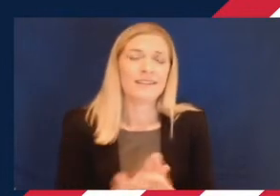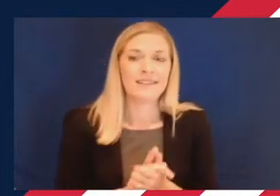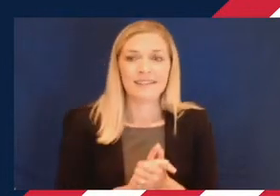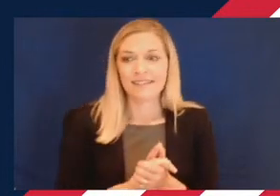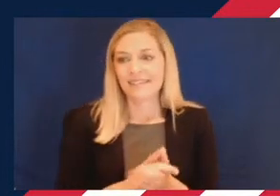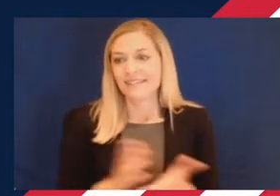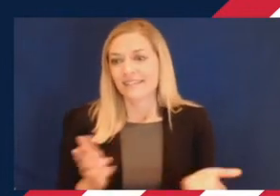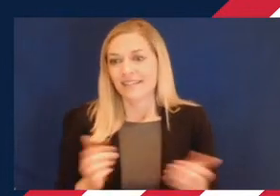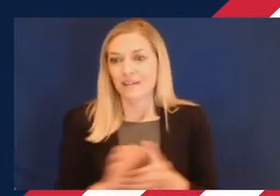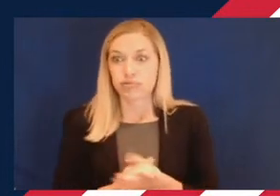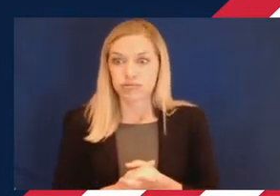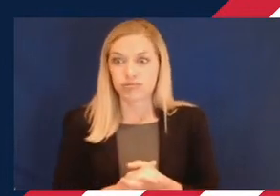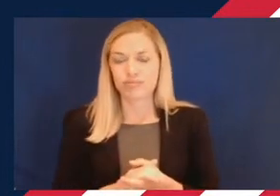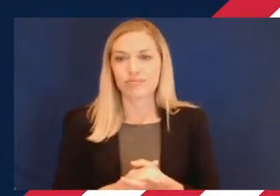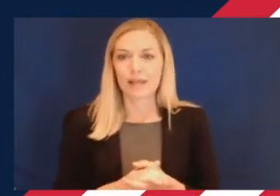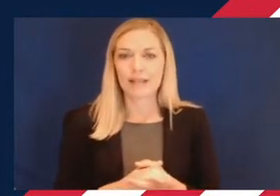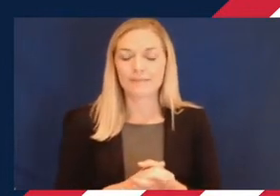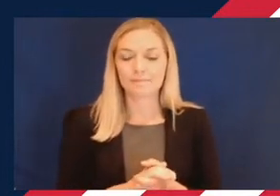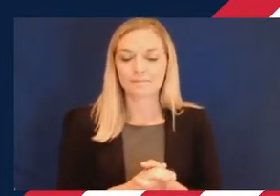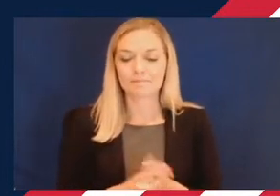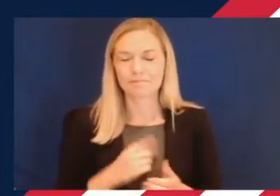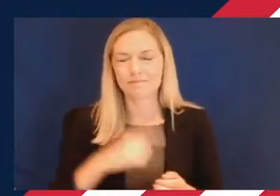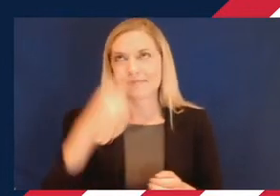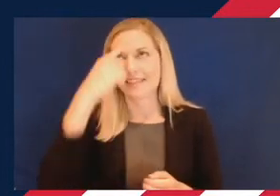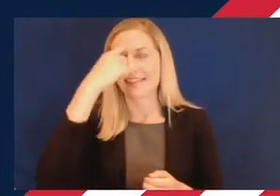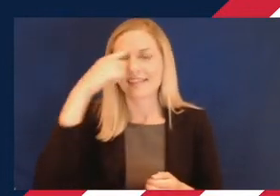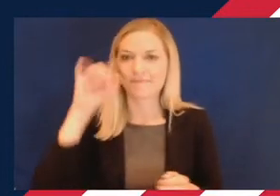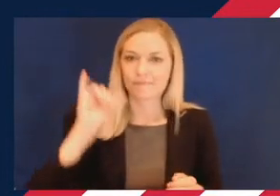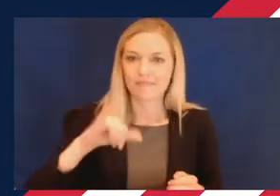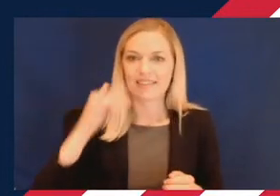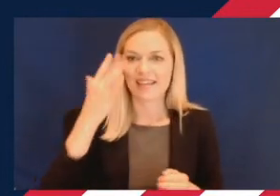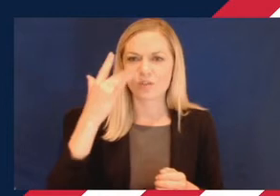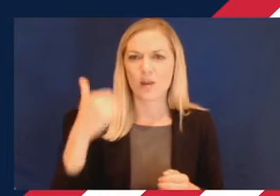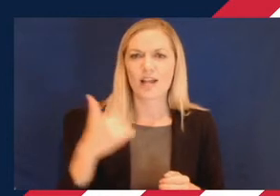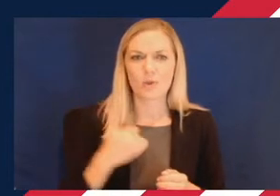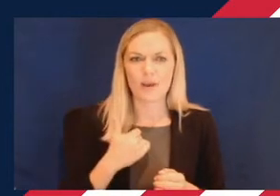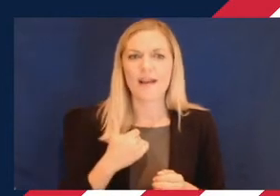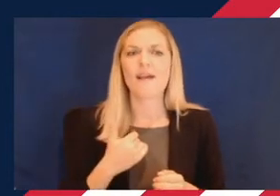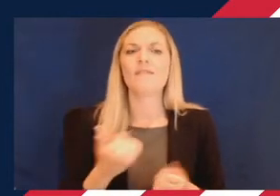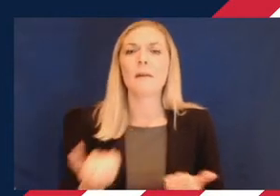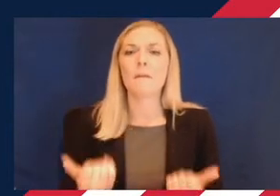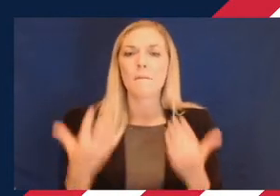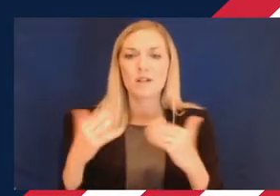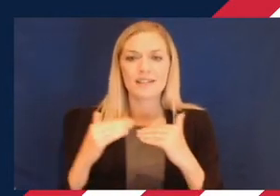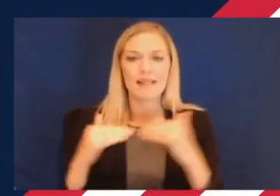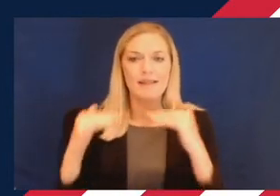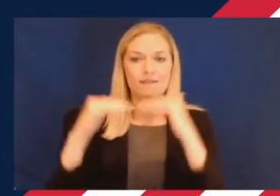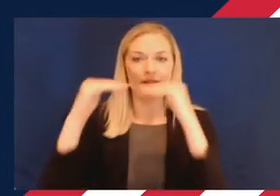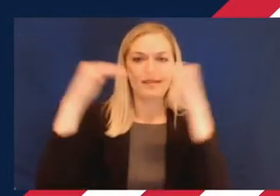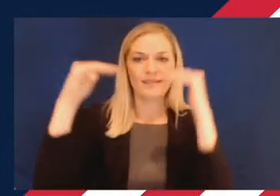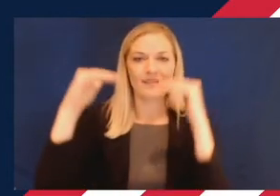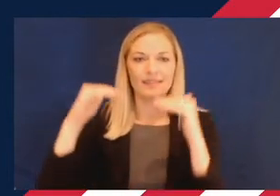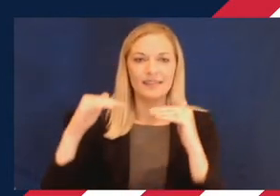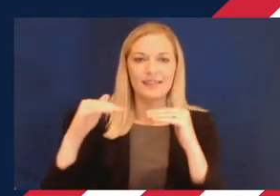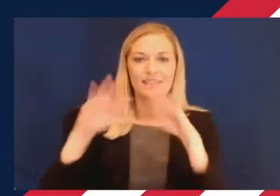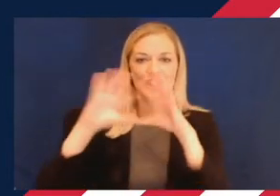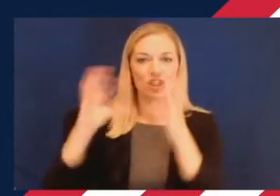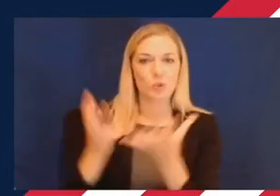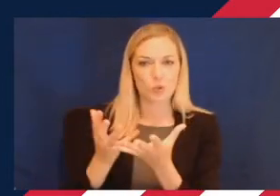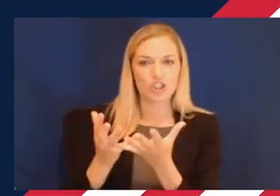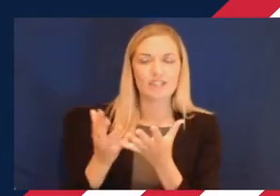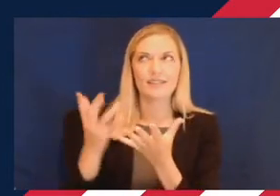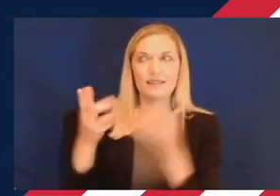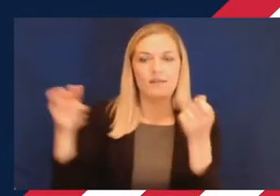I think, this is why you have multilateral institutions, right? You want to make sure that you